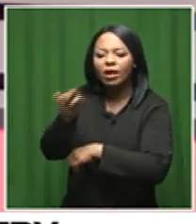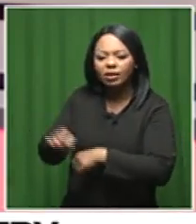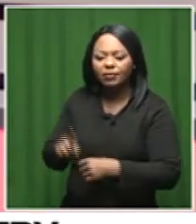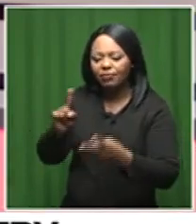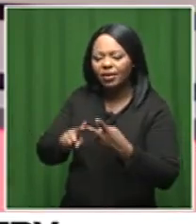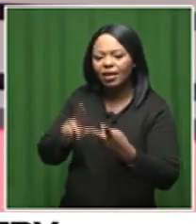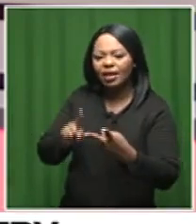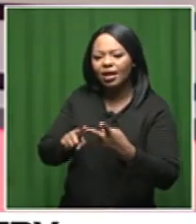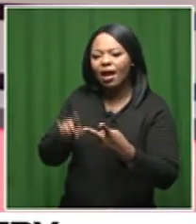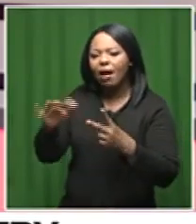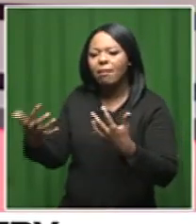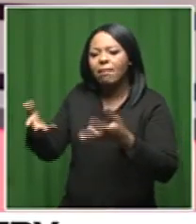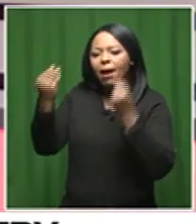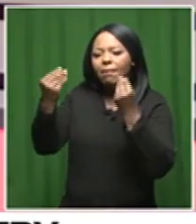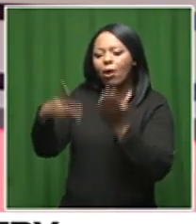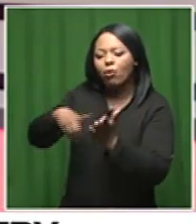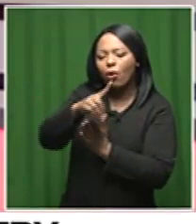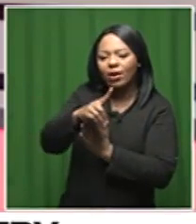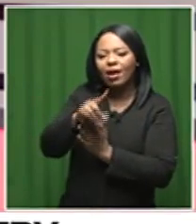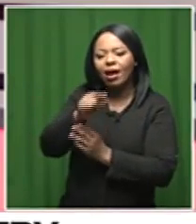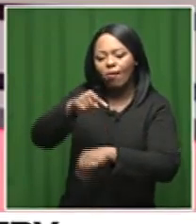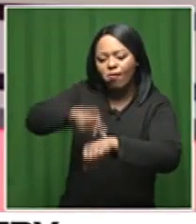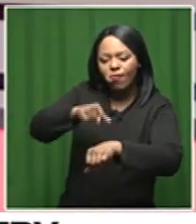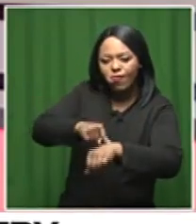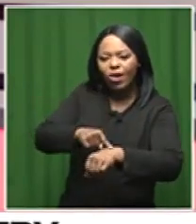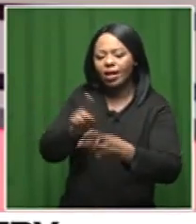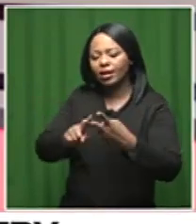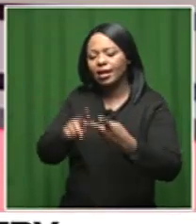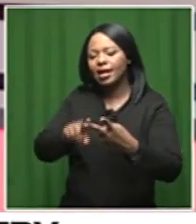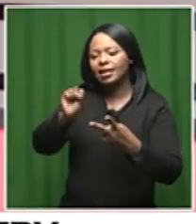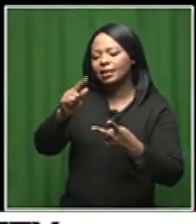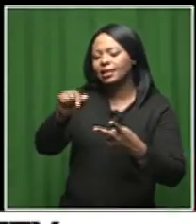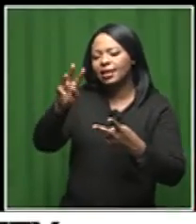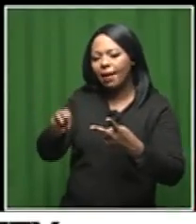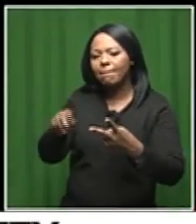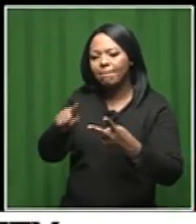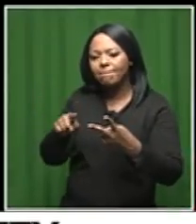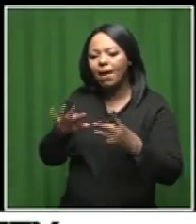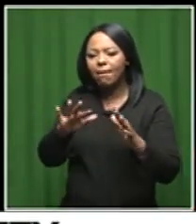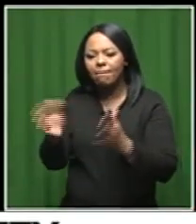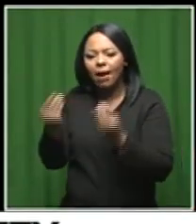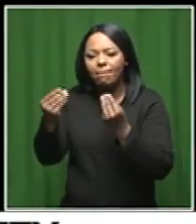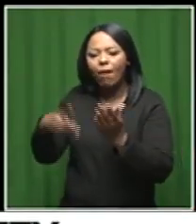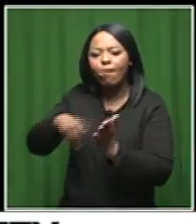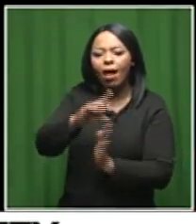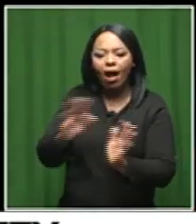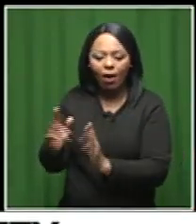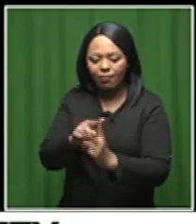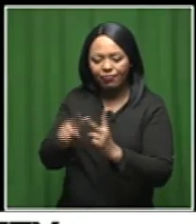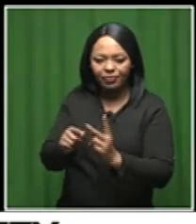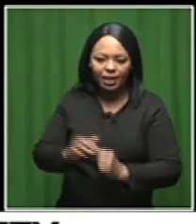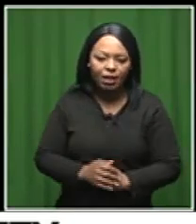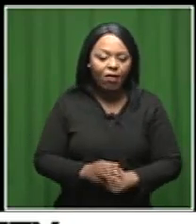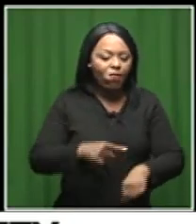transplant of bone marrow and a transplant of stem cells would look like? So a bone marrow is the contour or inside